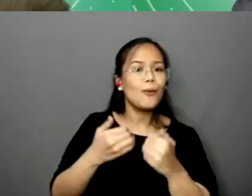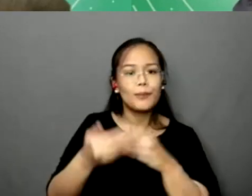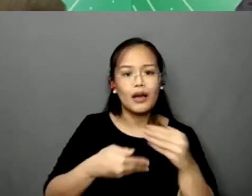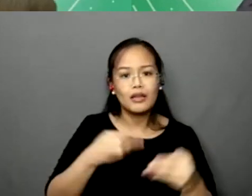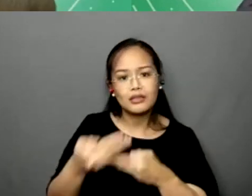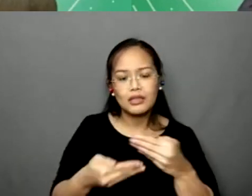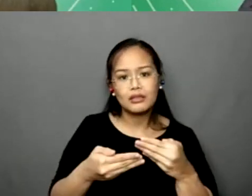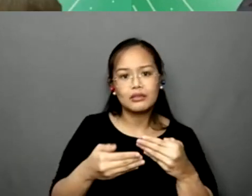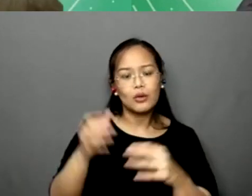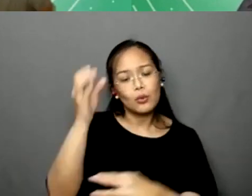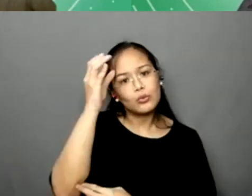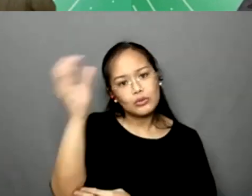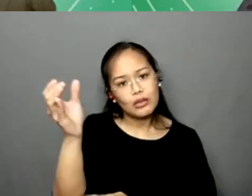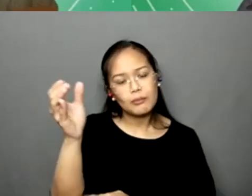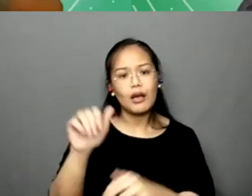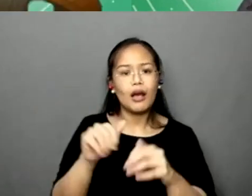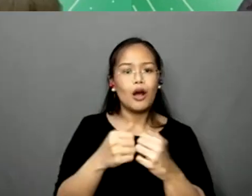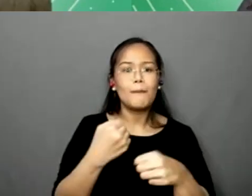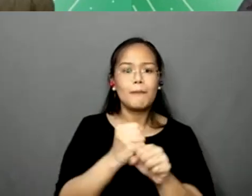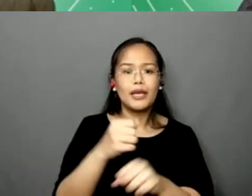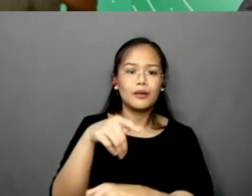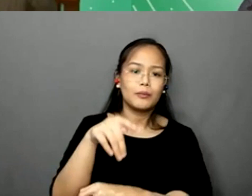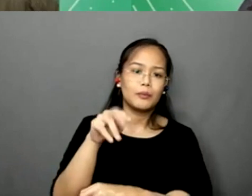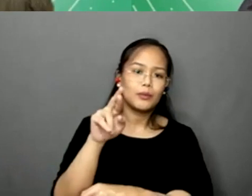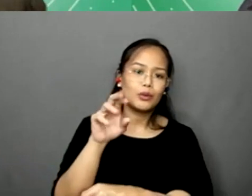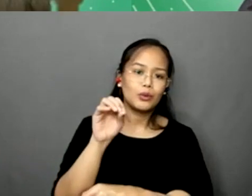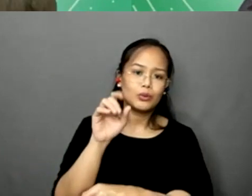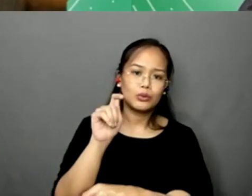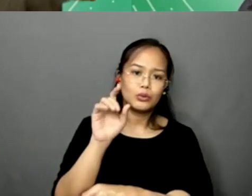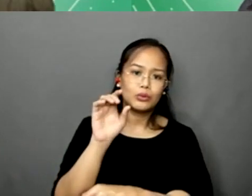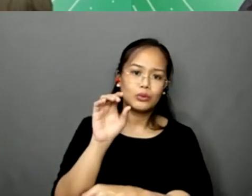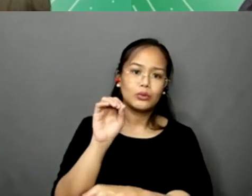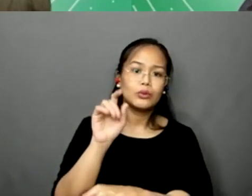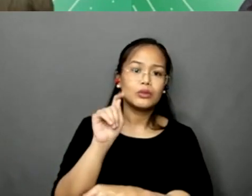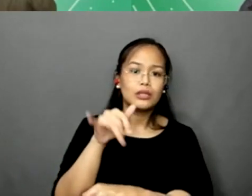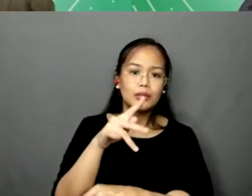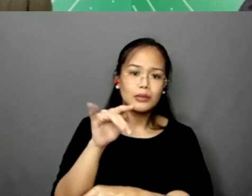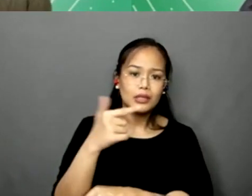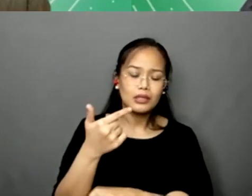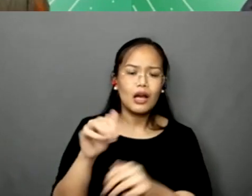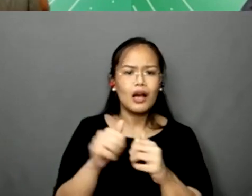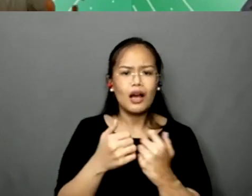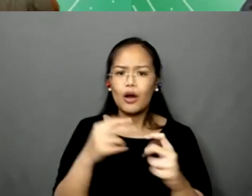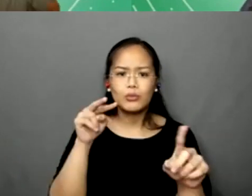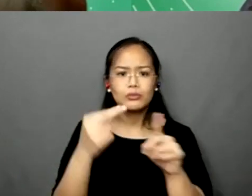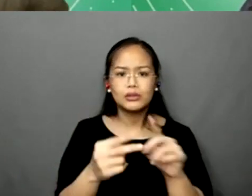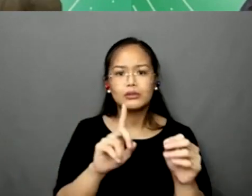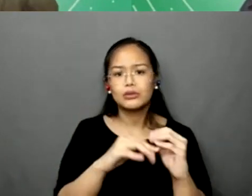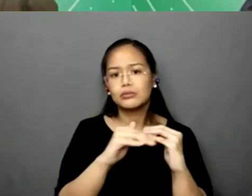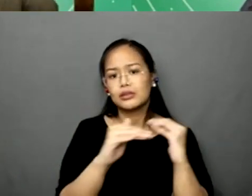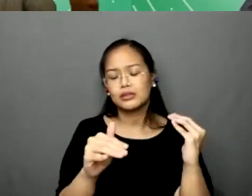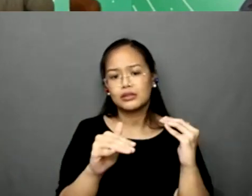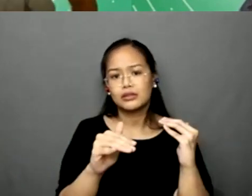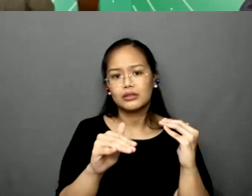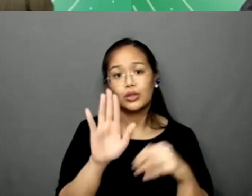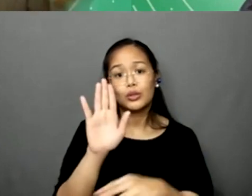your conceptualization to prototyping to how you distribute. That's one way you can look at sustainability. I would say, actually, a reflection